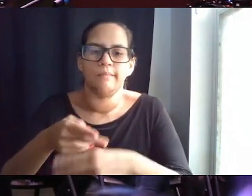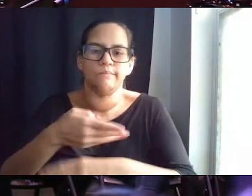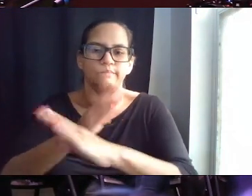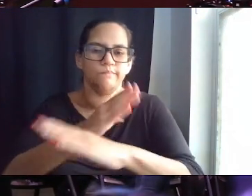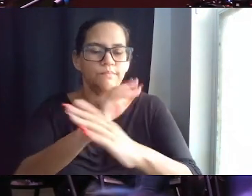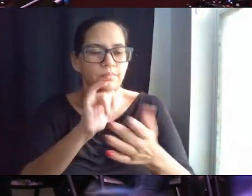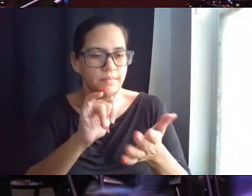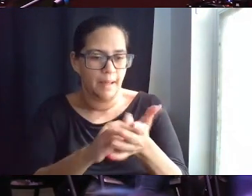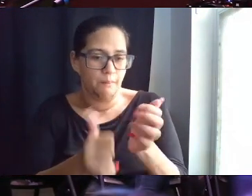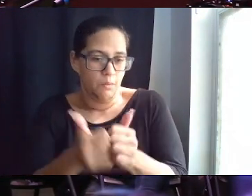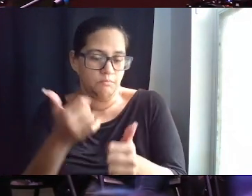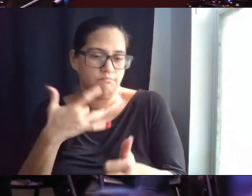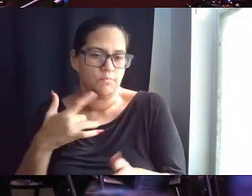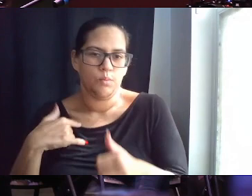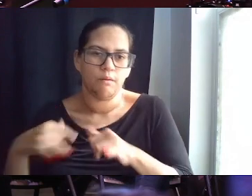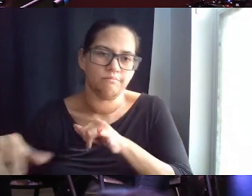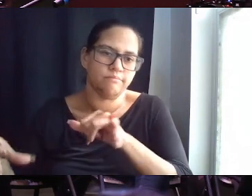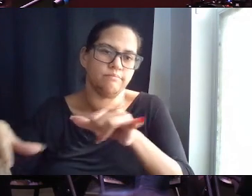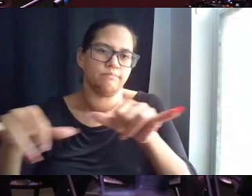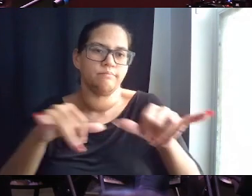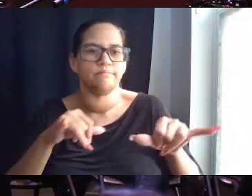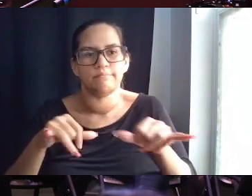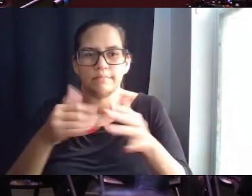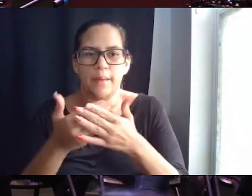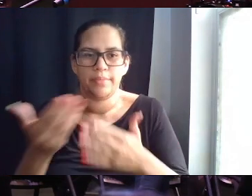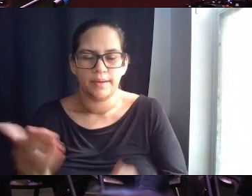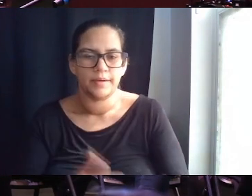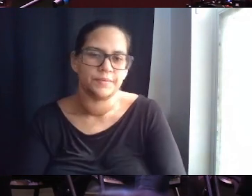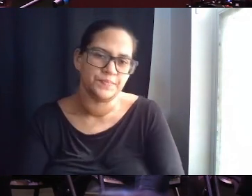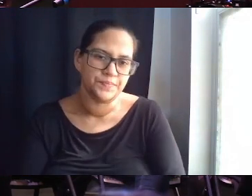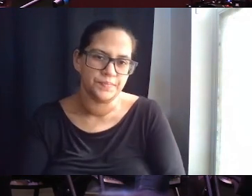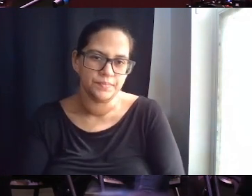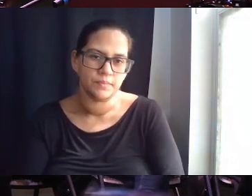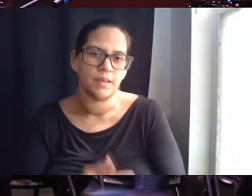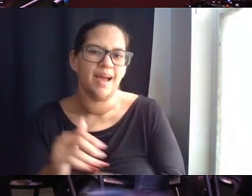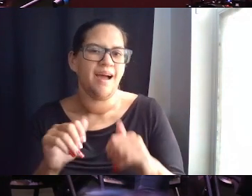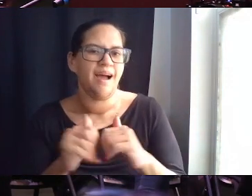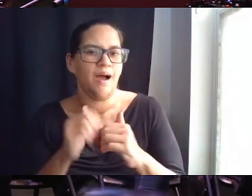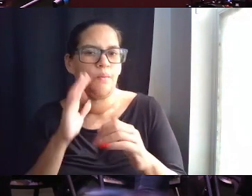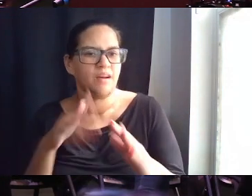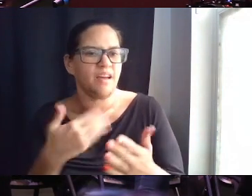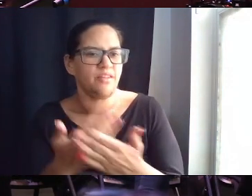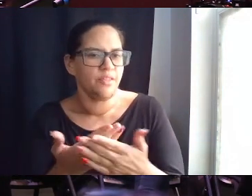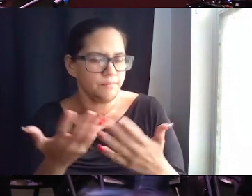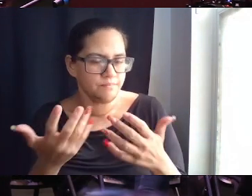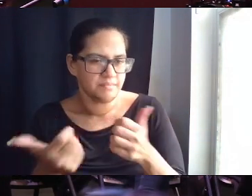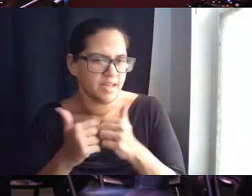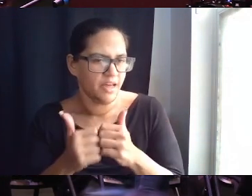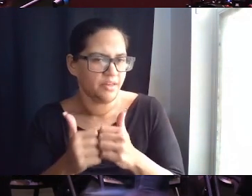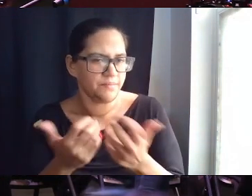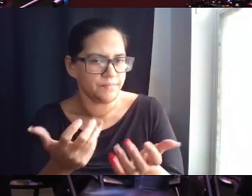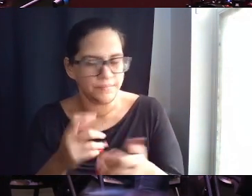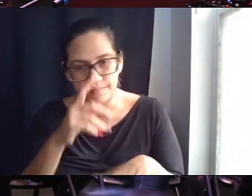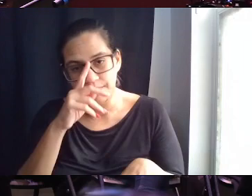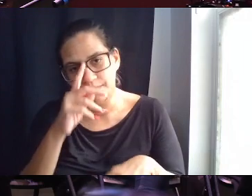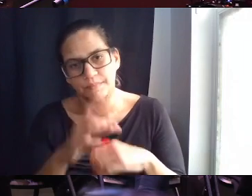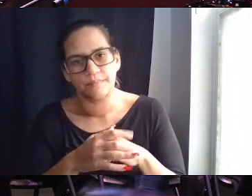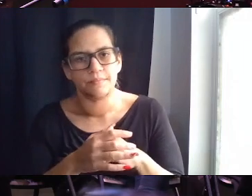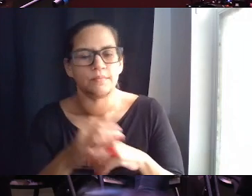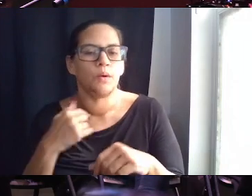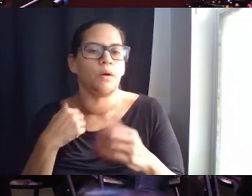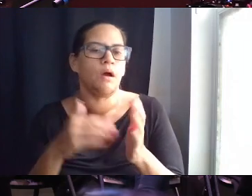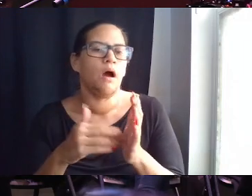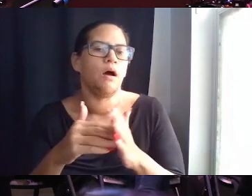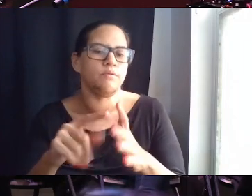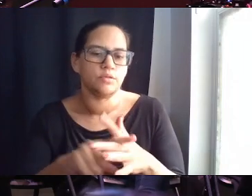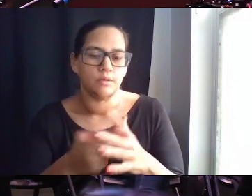all want the same things. So how will we get there together? We often start our convenings with